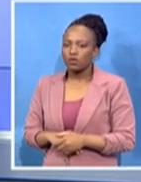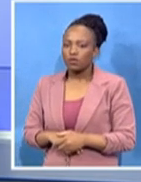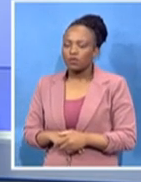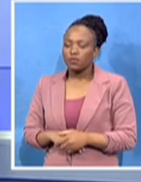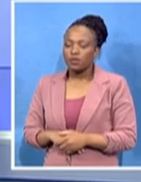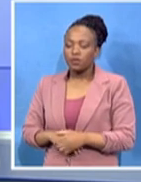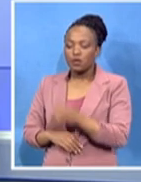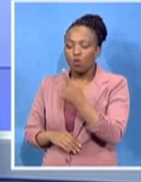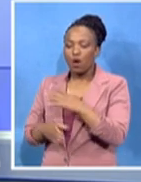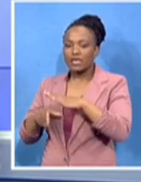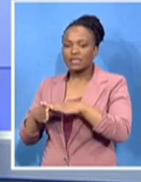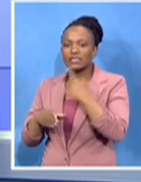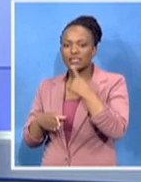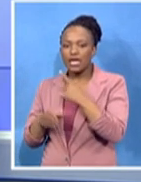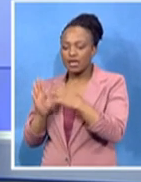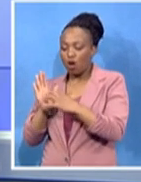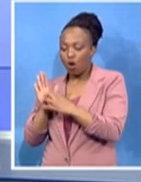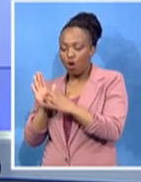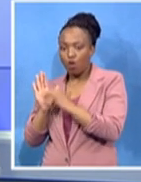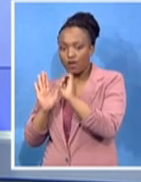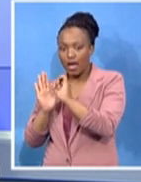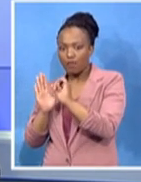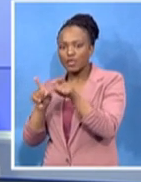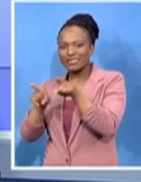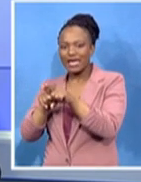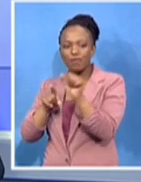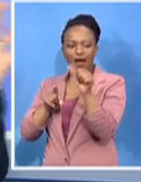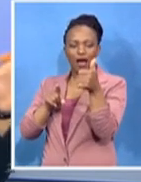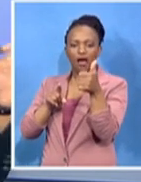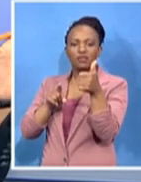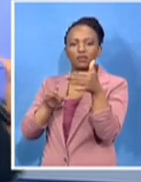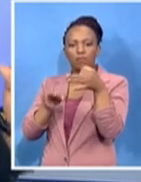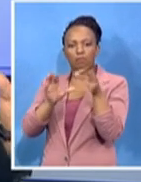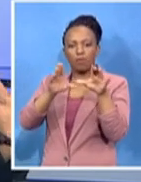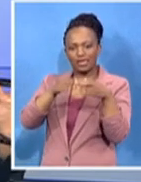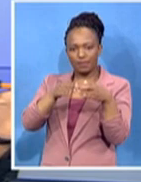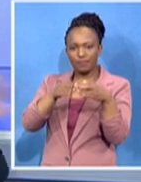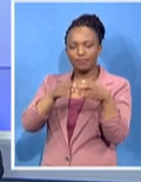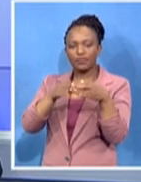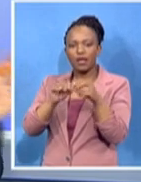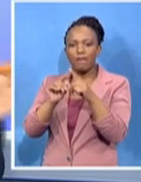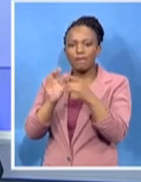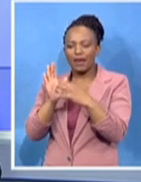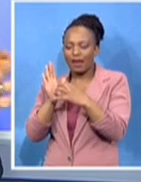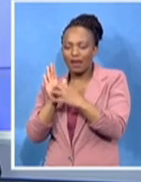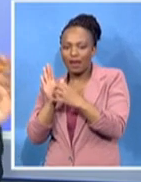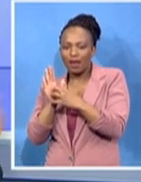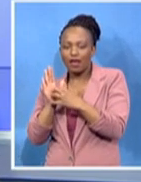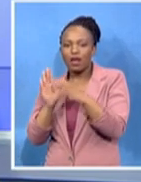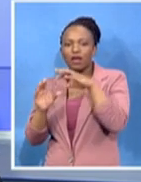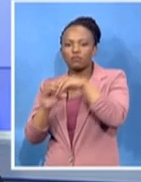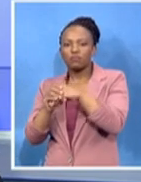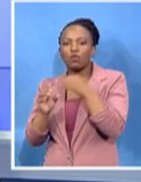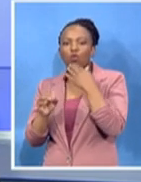one is that elements of it have elements of the South African flag. How appealable is